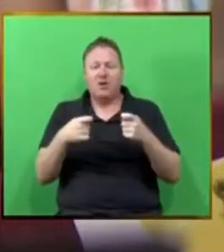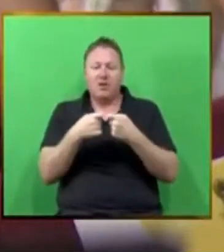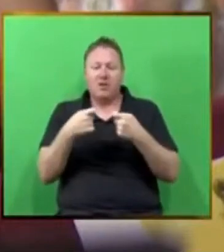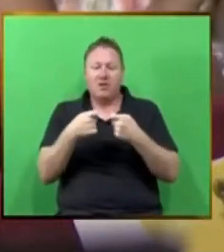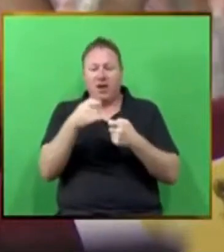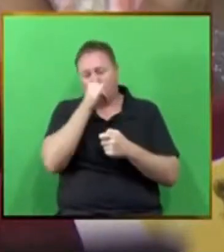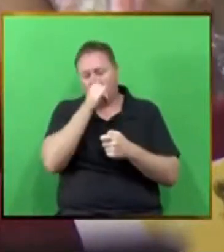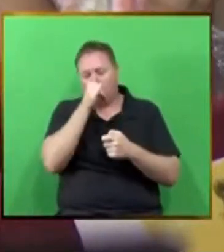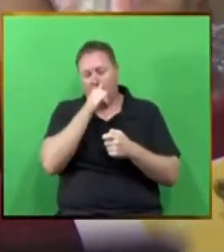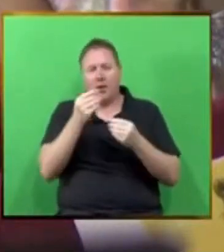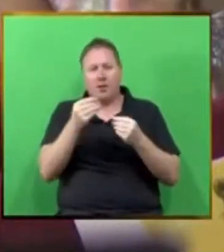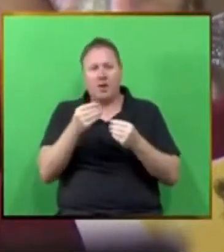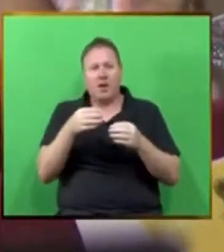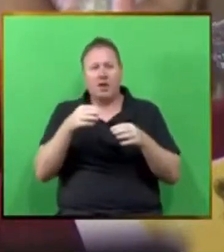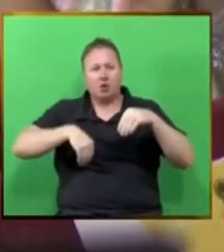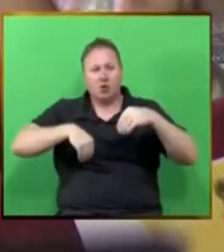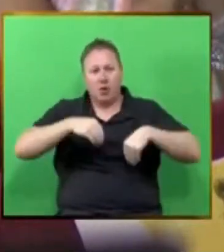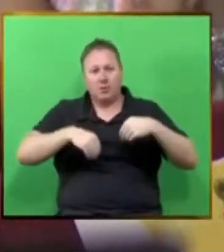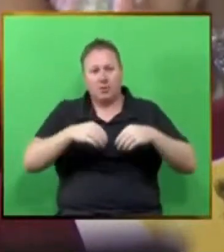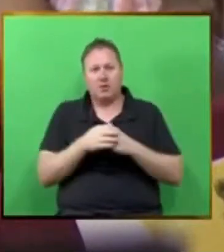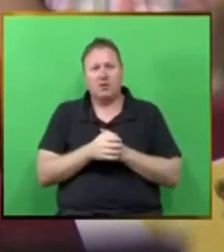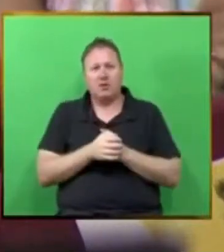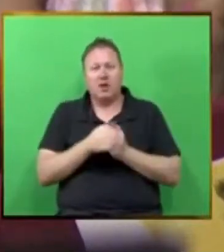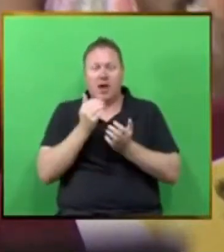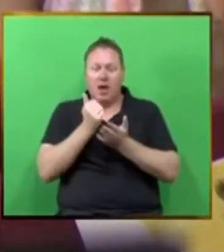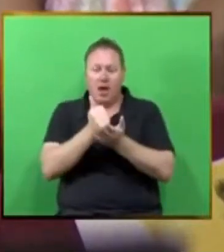on enhancing law enforcement agency.